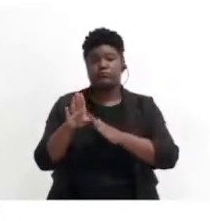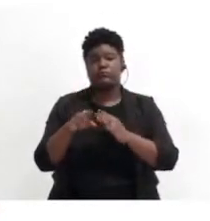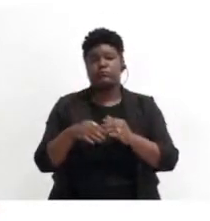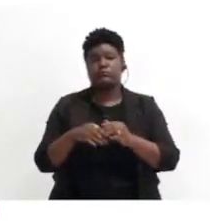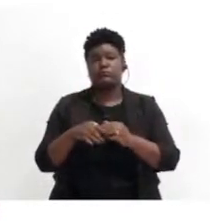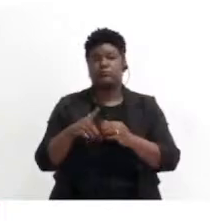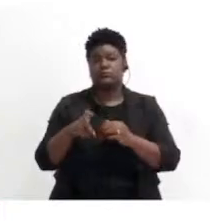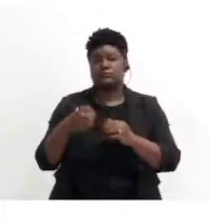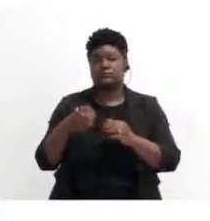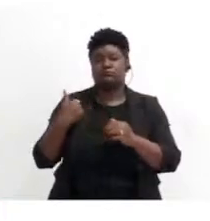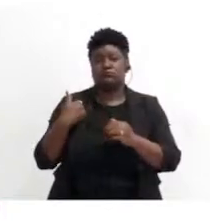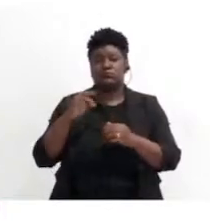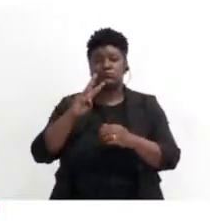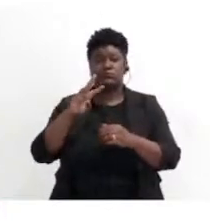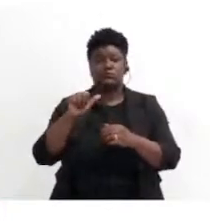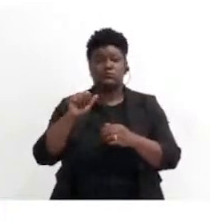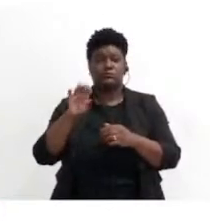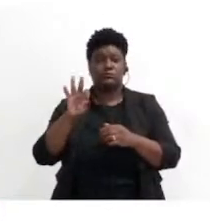You have to have